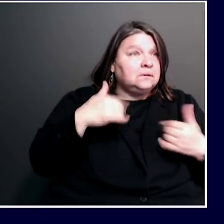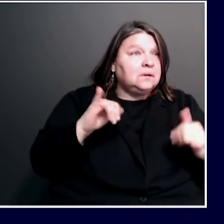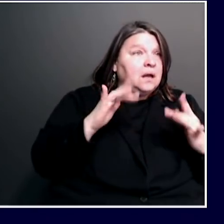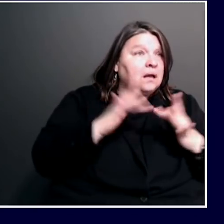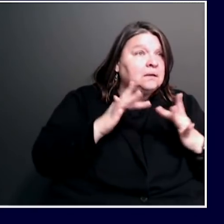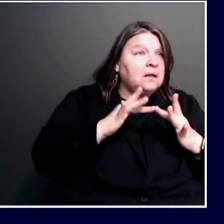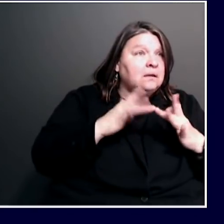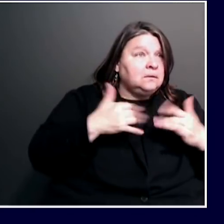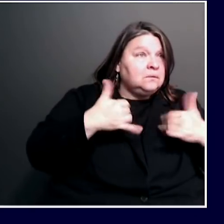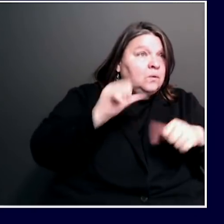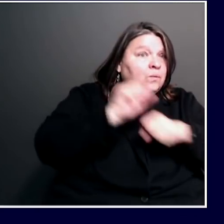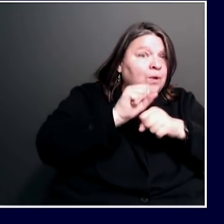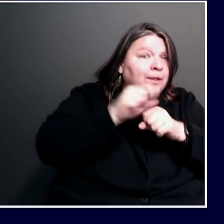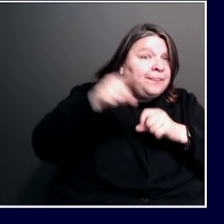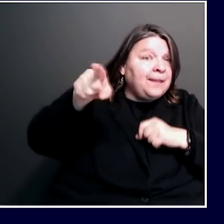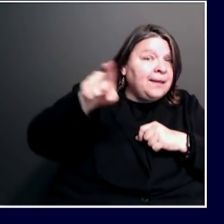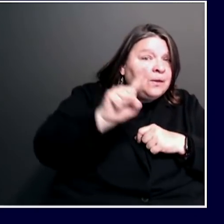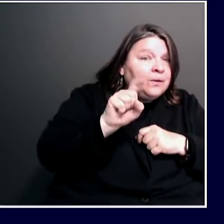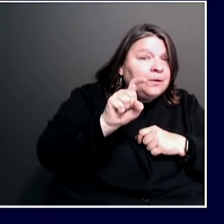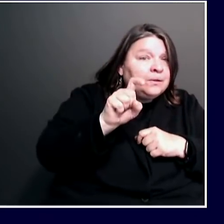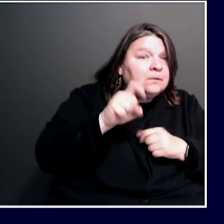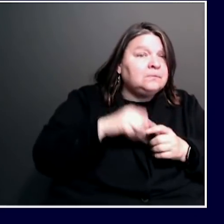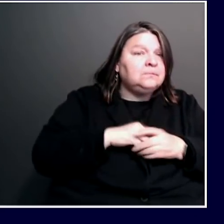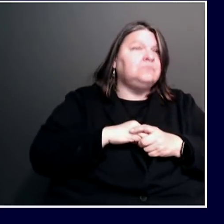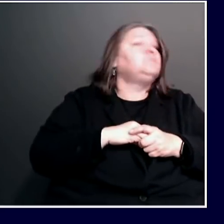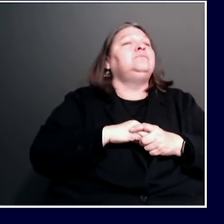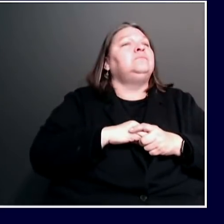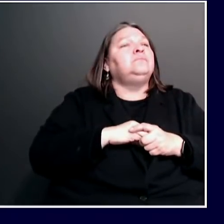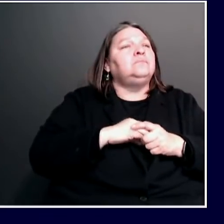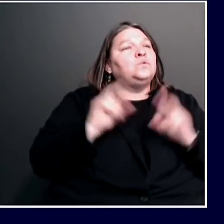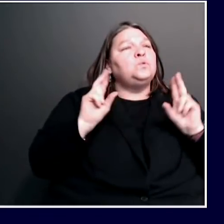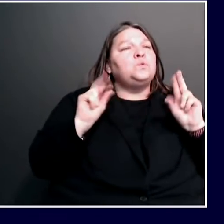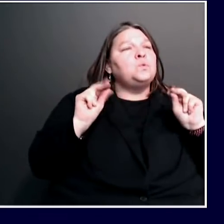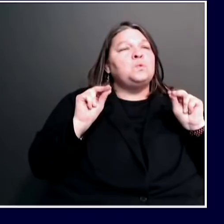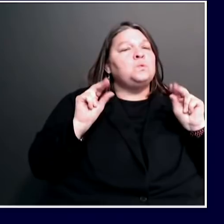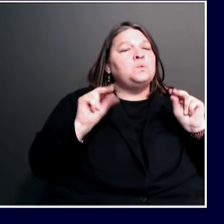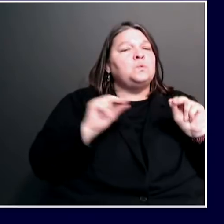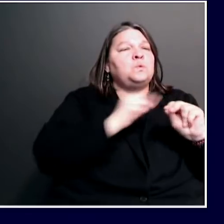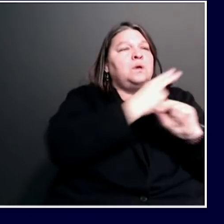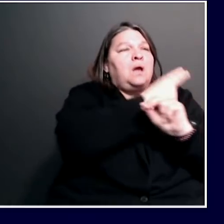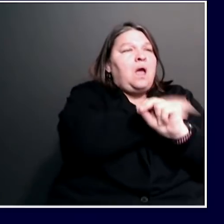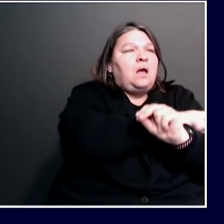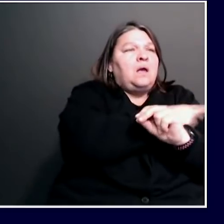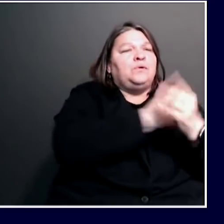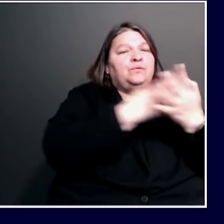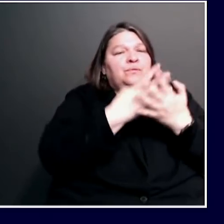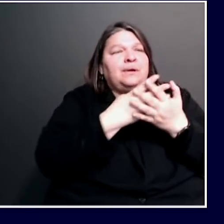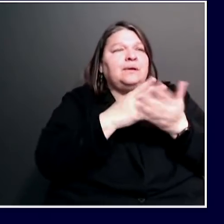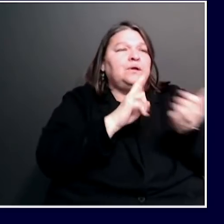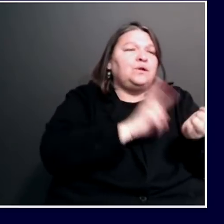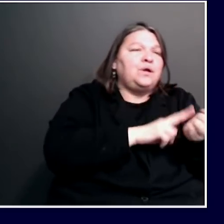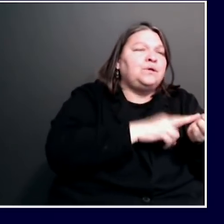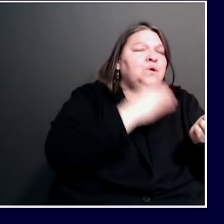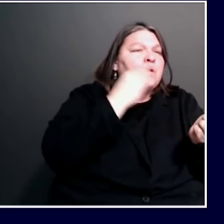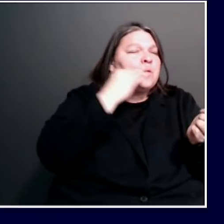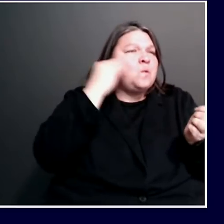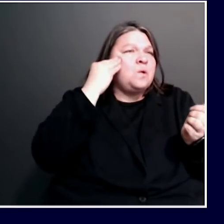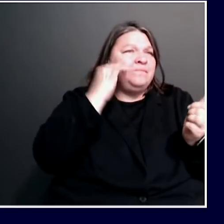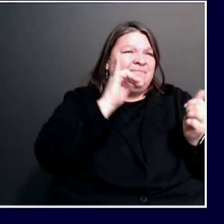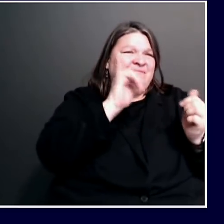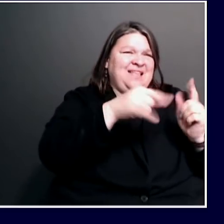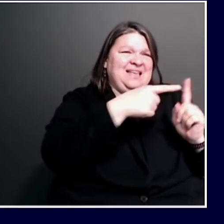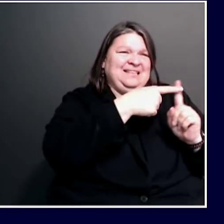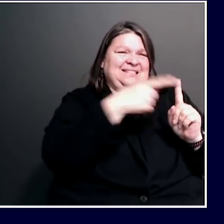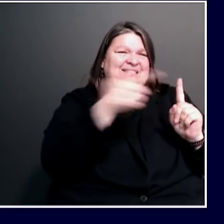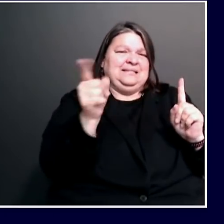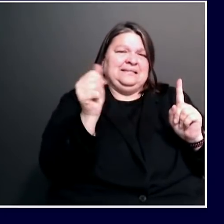in specific facilities, be it hospitals, long-term care facilities, nursing homes, jails, and prisons, those are handled by the